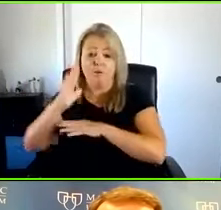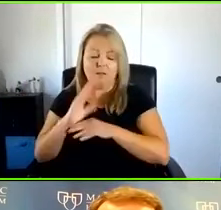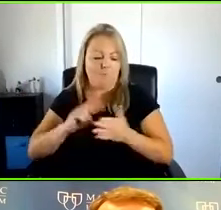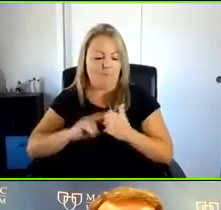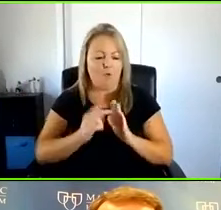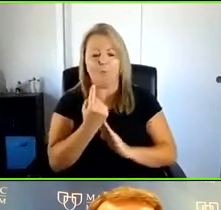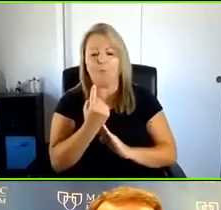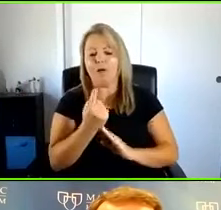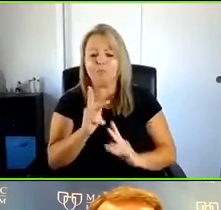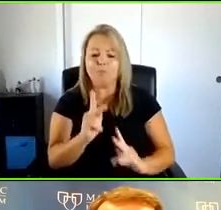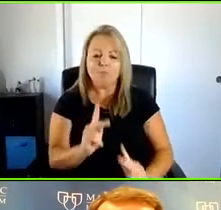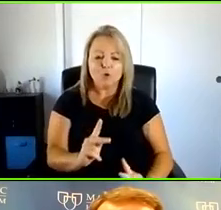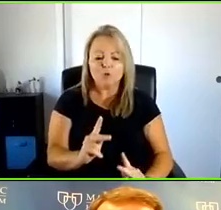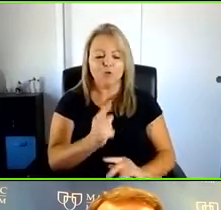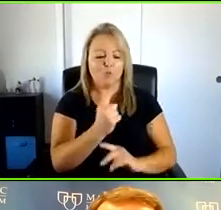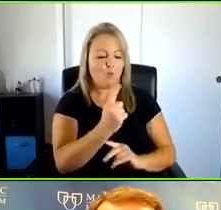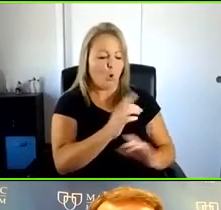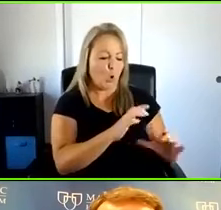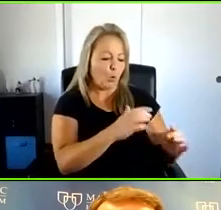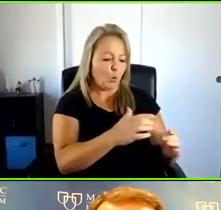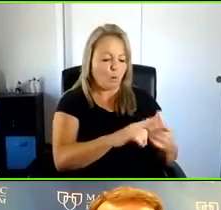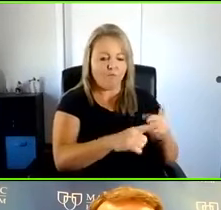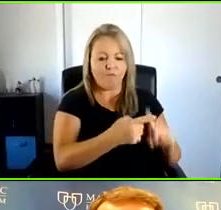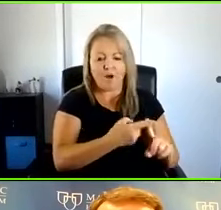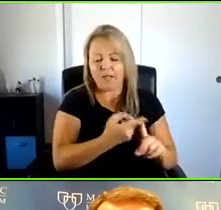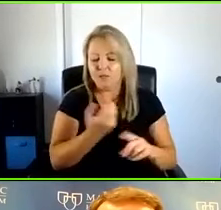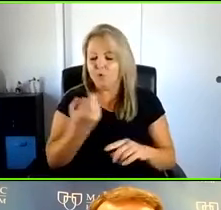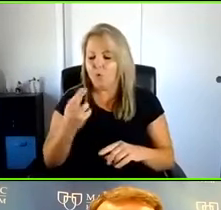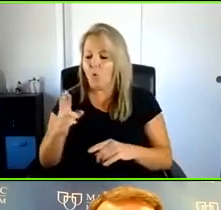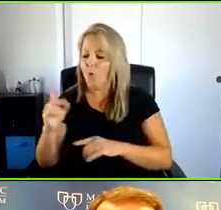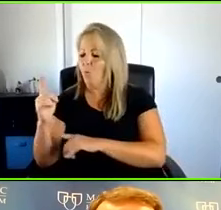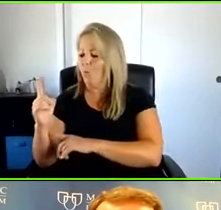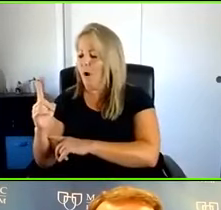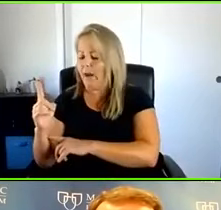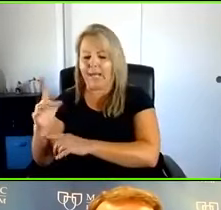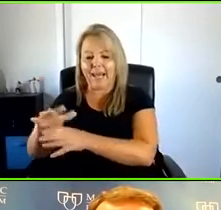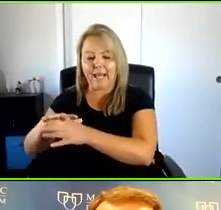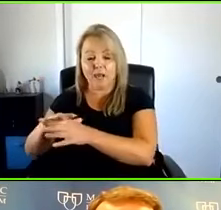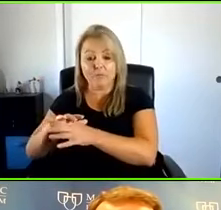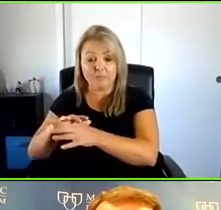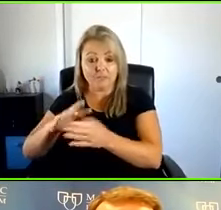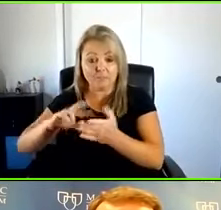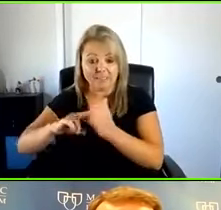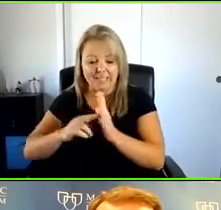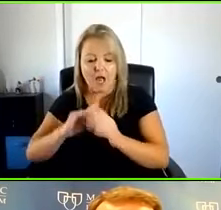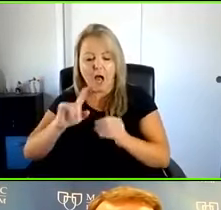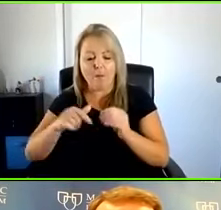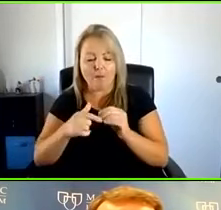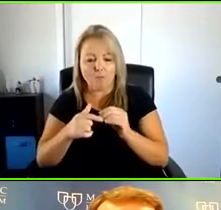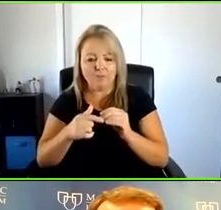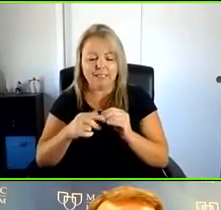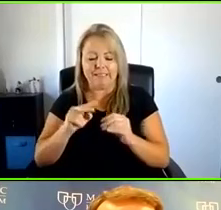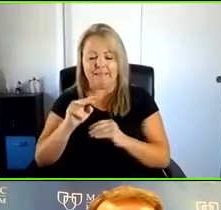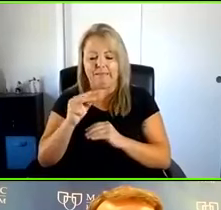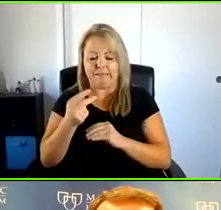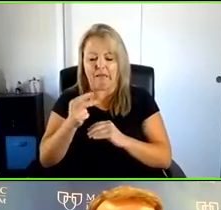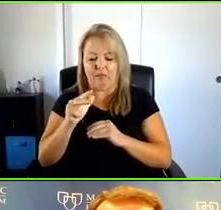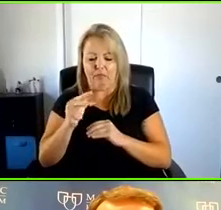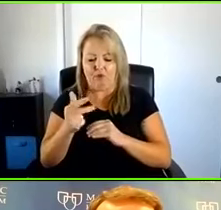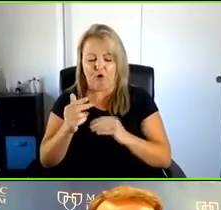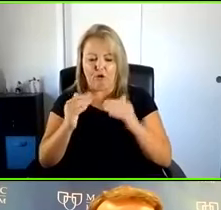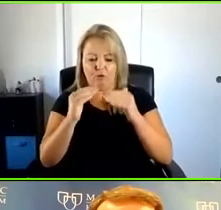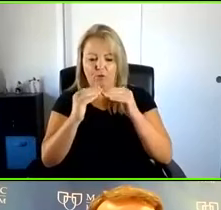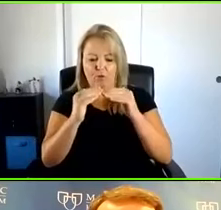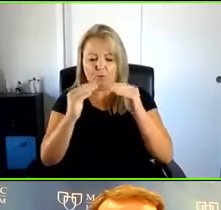person or one group of friends or even one campus. It is about the second and third order effects that we know